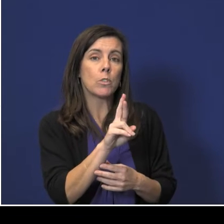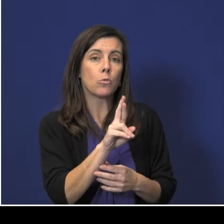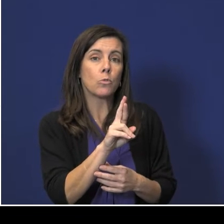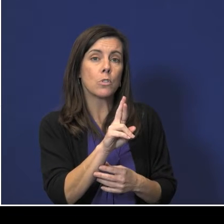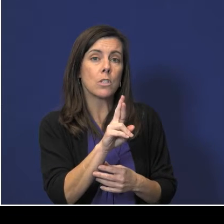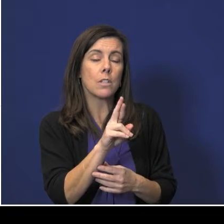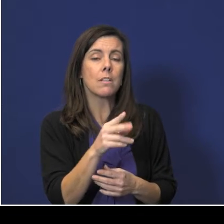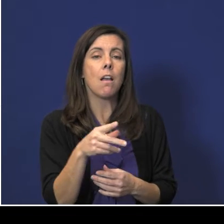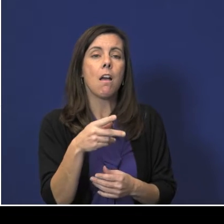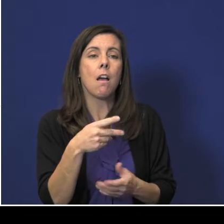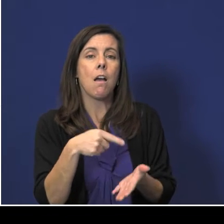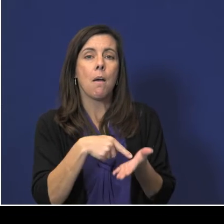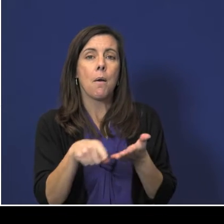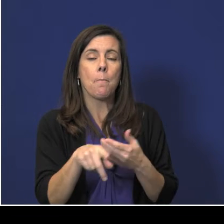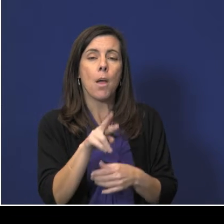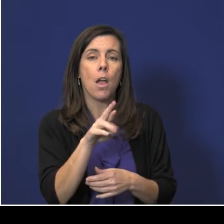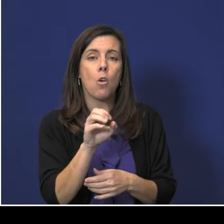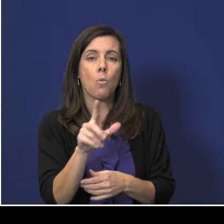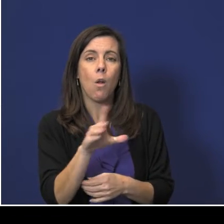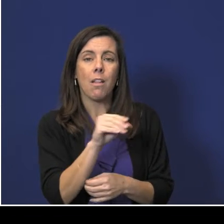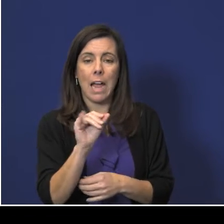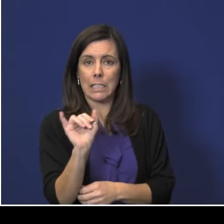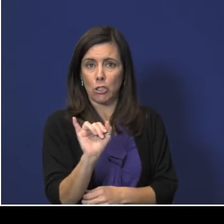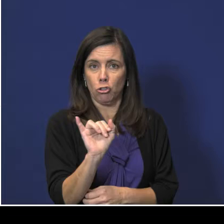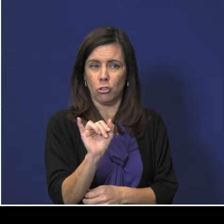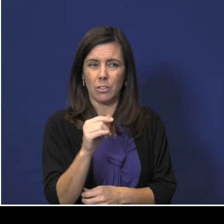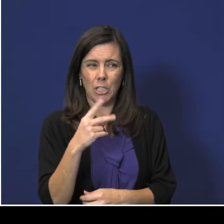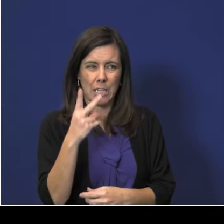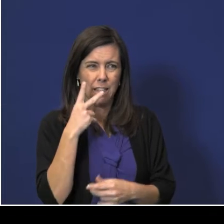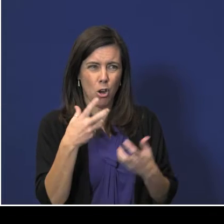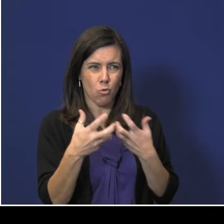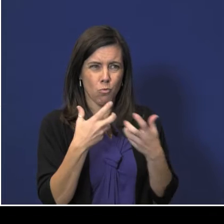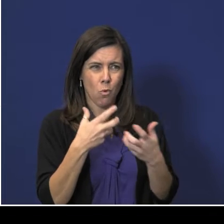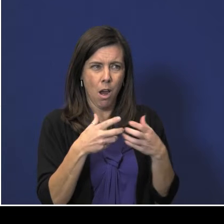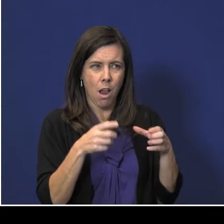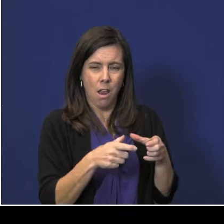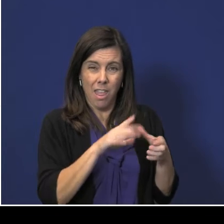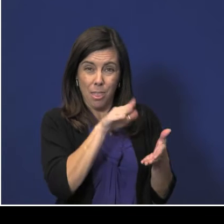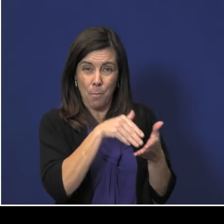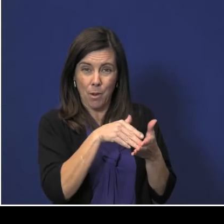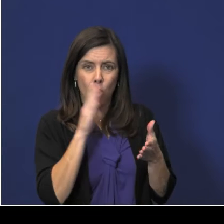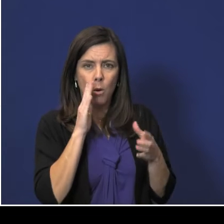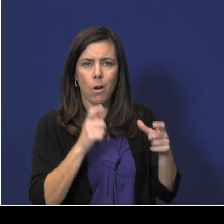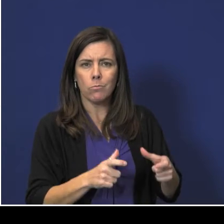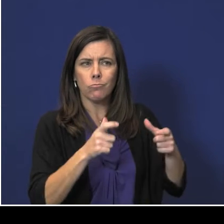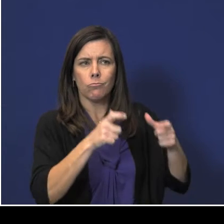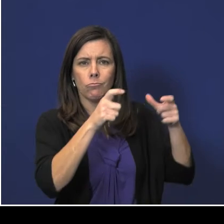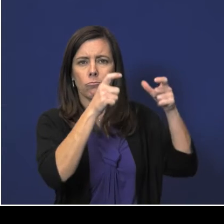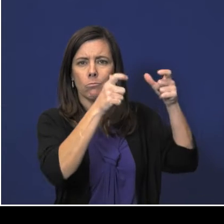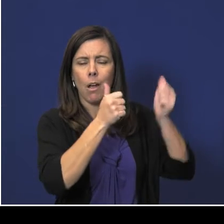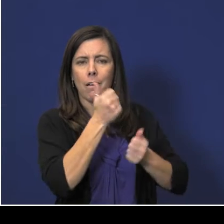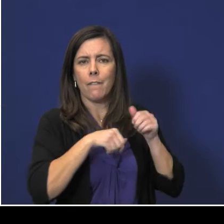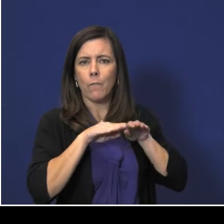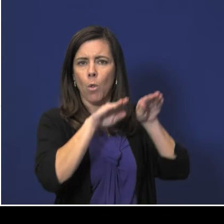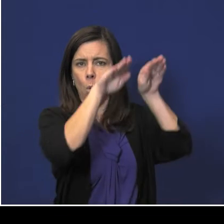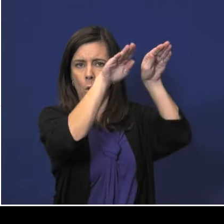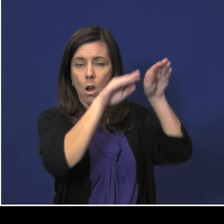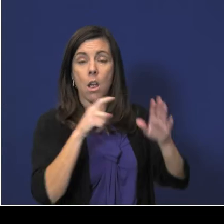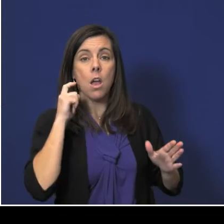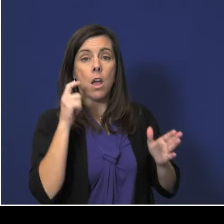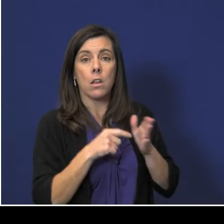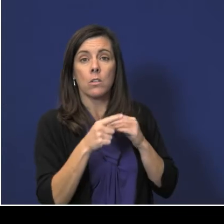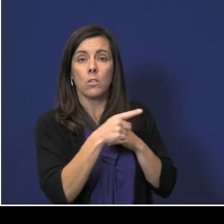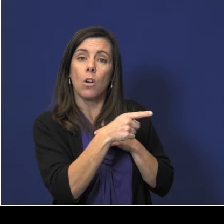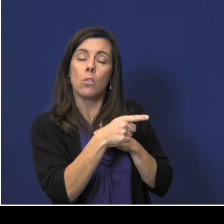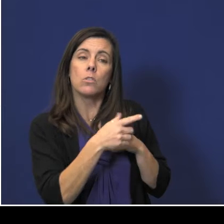insurance. And you'll get to see, especially that kind of gray block in the middle, it'll keep repeating. One thing to notice here too, and we don't necessarily